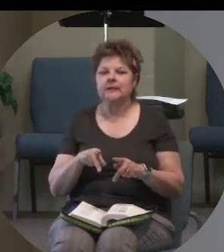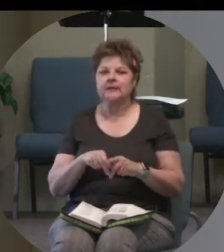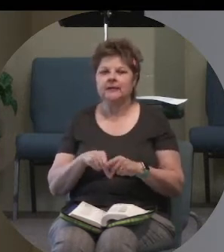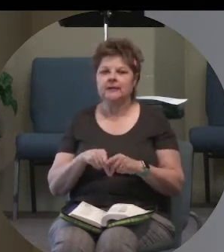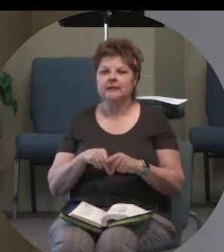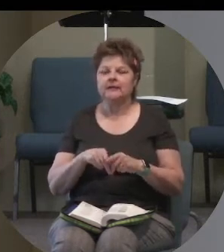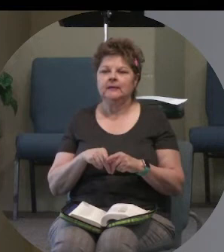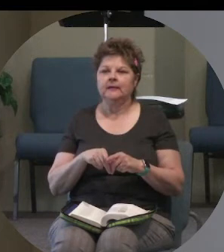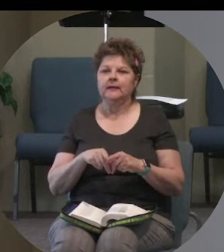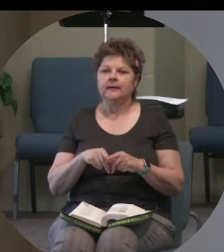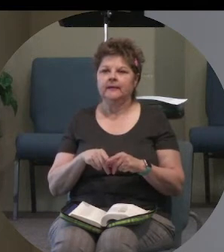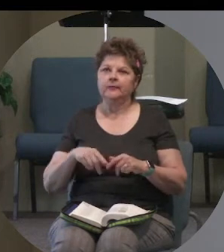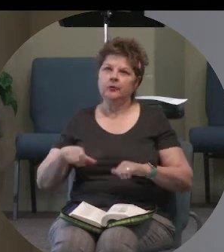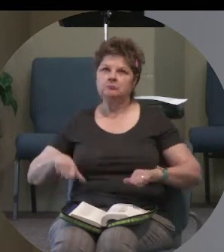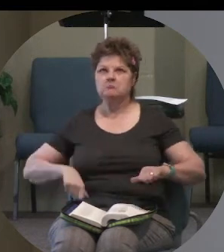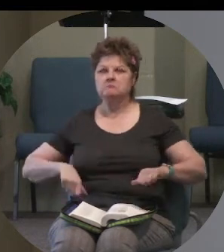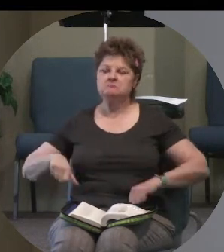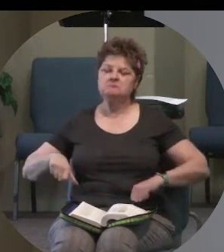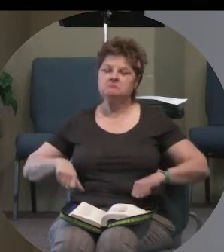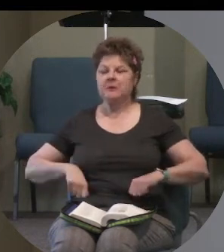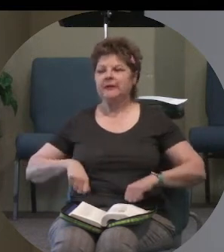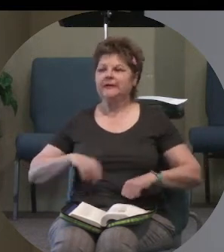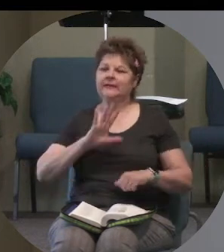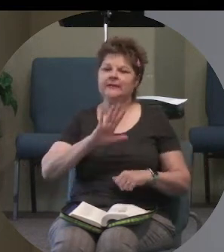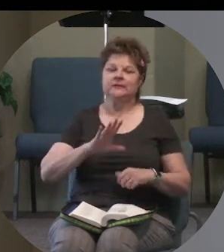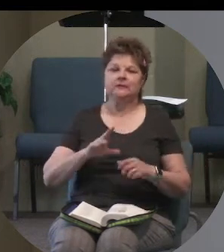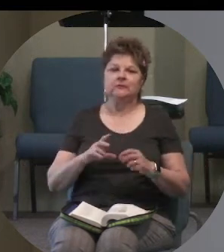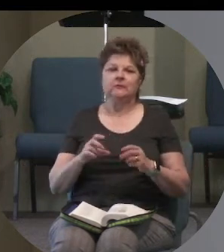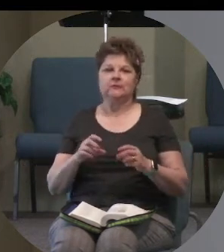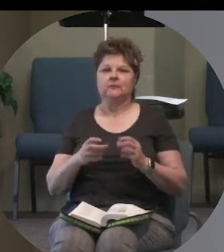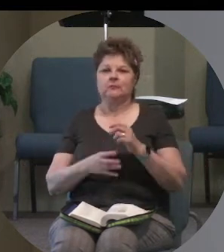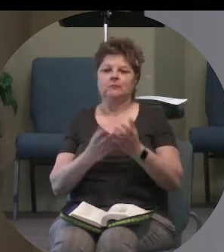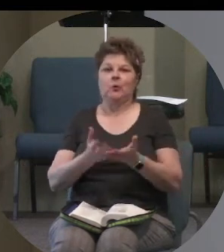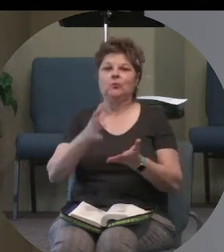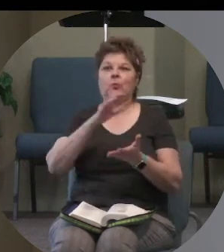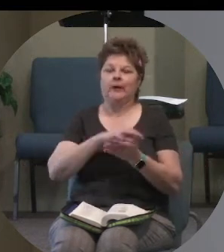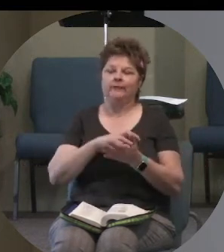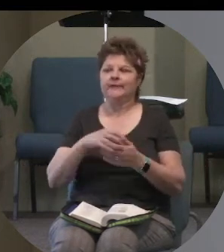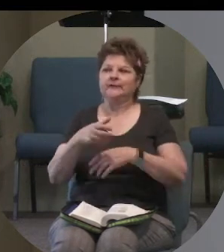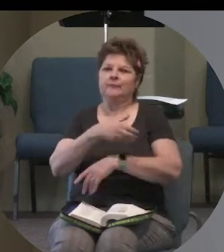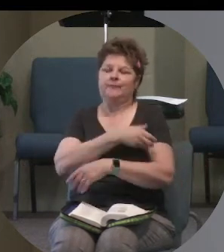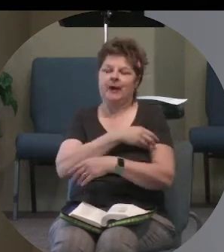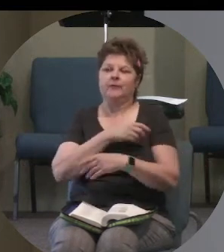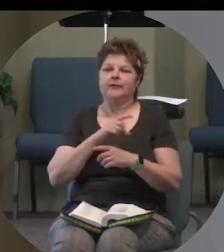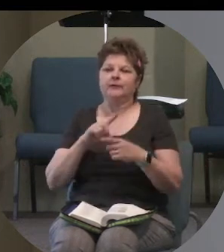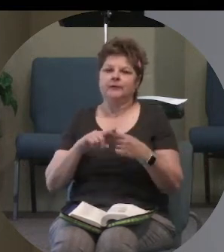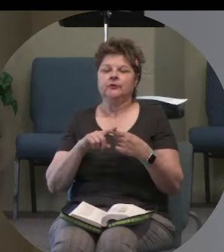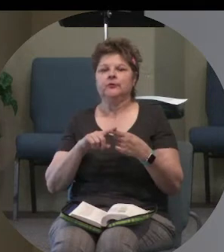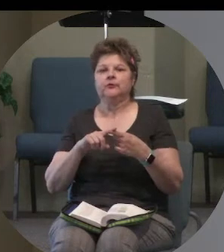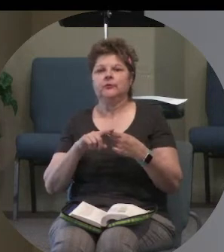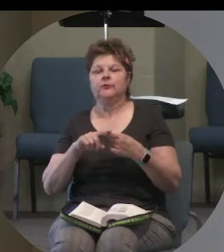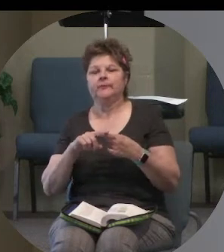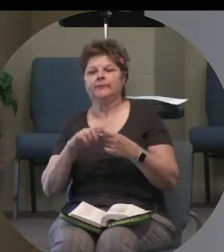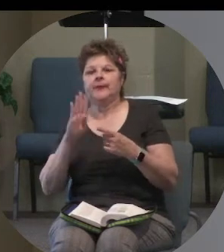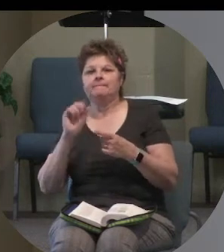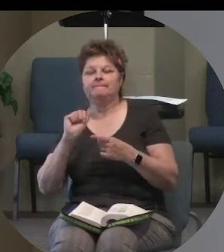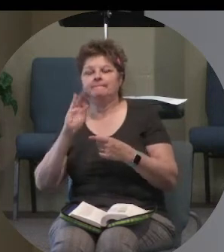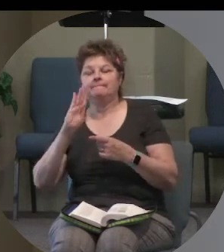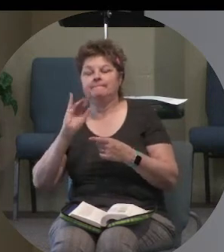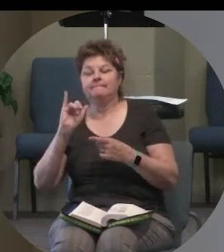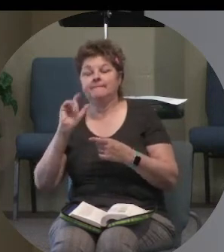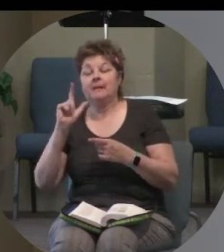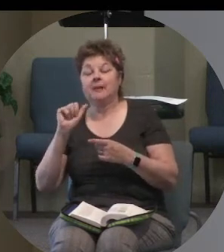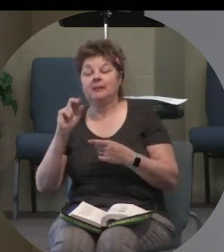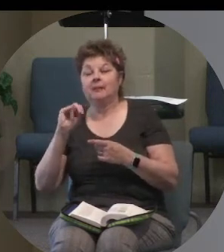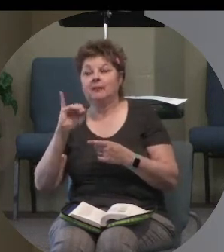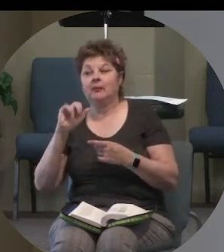his values and his wealth and his power and all of his stuff to the Babylonian kingdom at one point. God disciplines him for